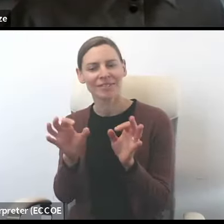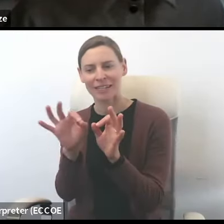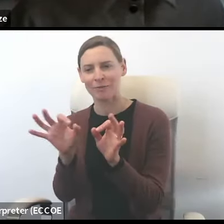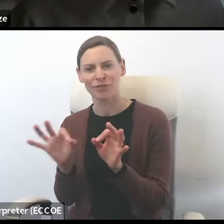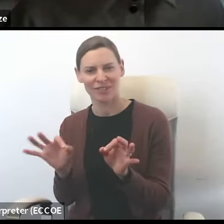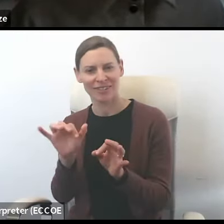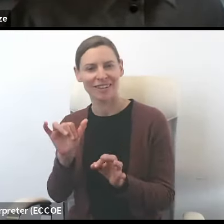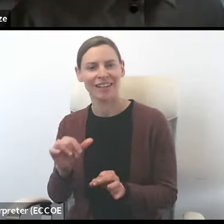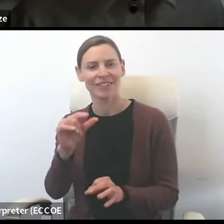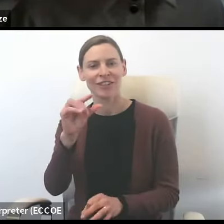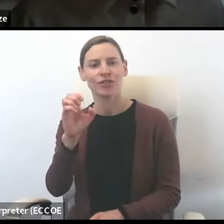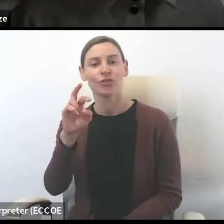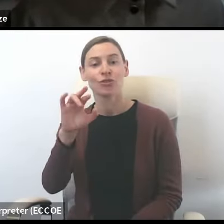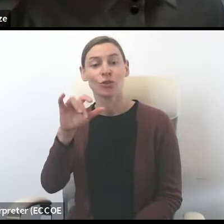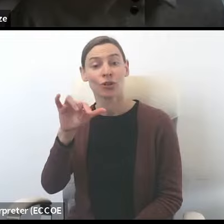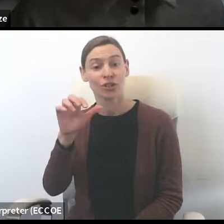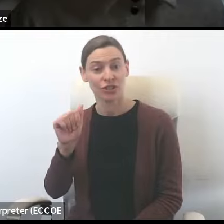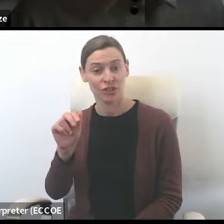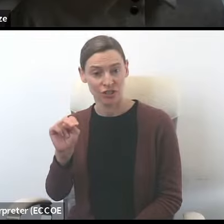there. It's pretty